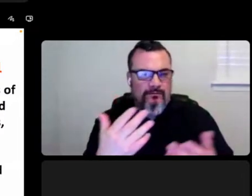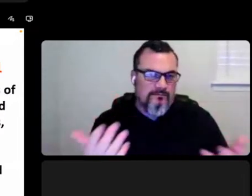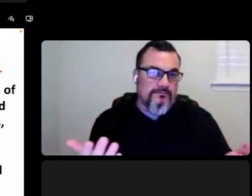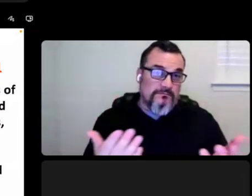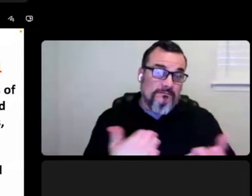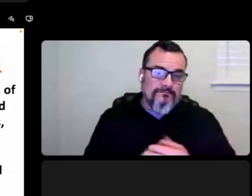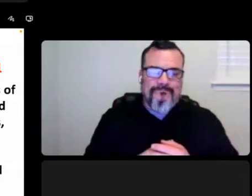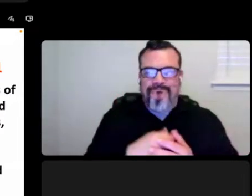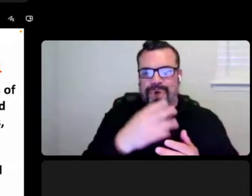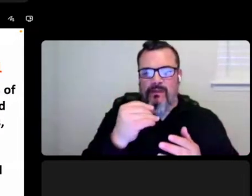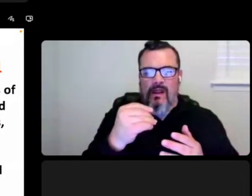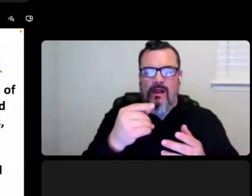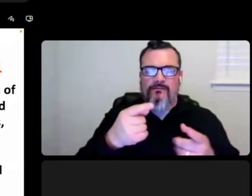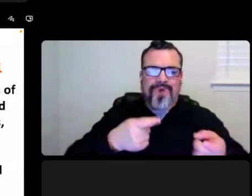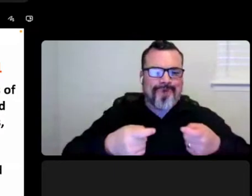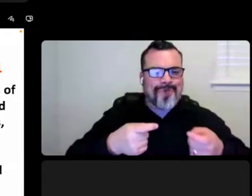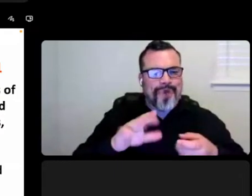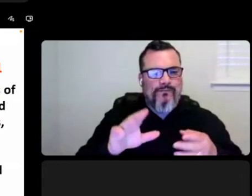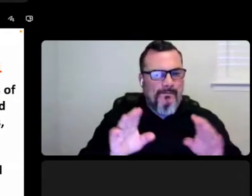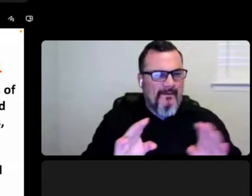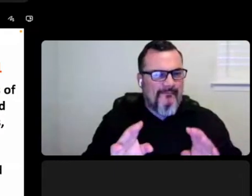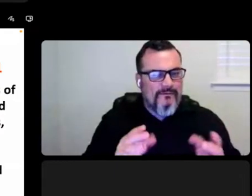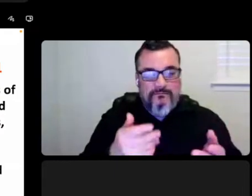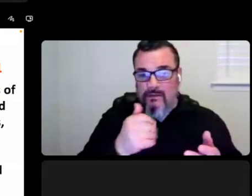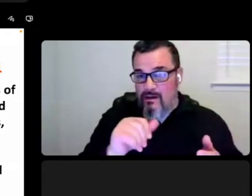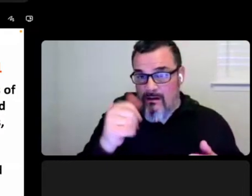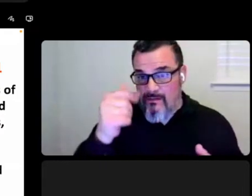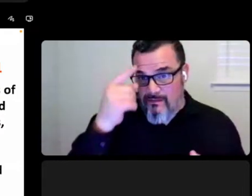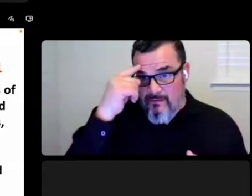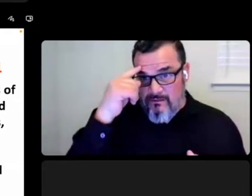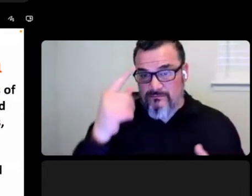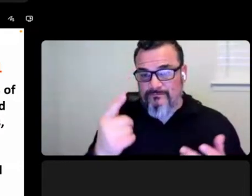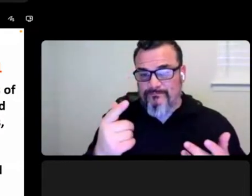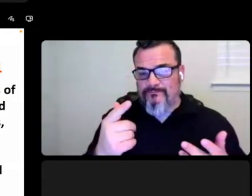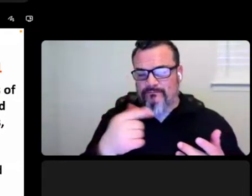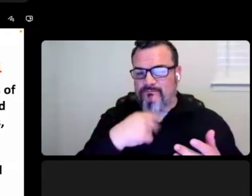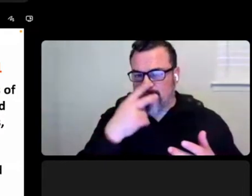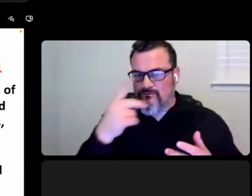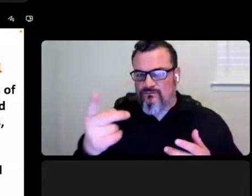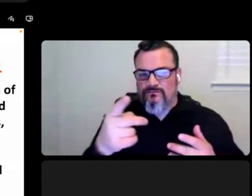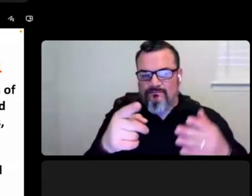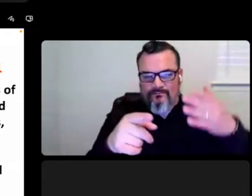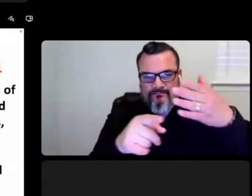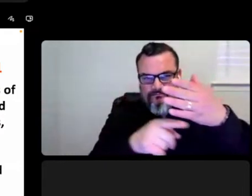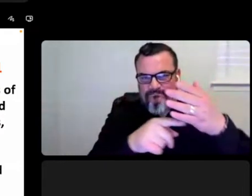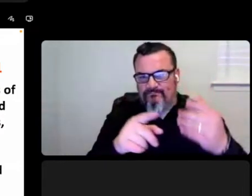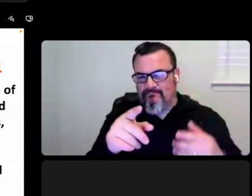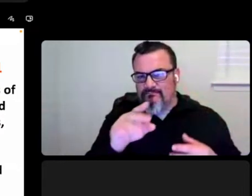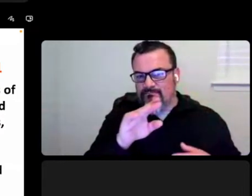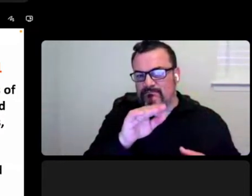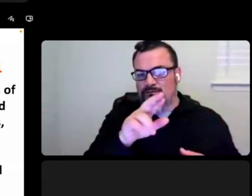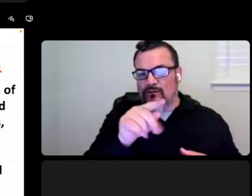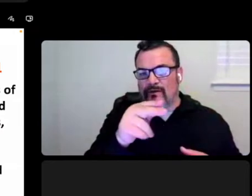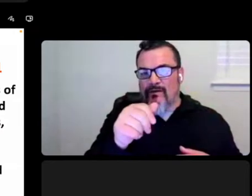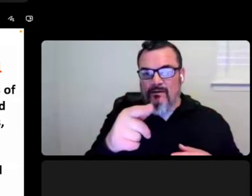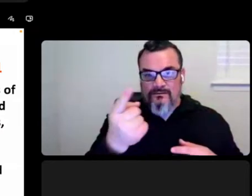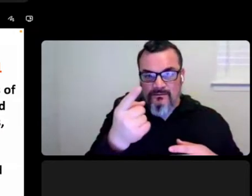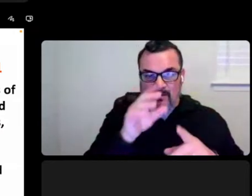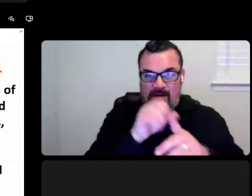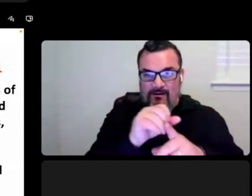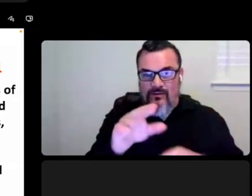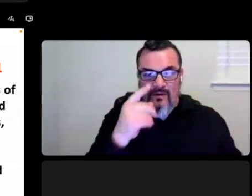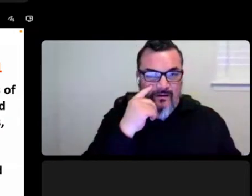and audit your behavior a bit. Any other thoughts? That's something you especially, I saw you underlining, Bertha. Did you have something that caught your